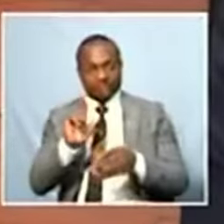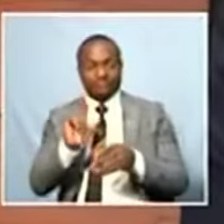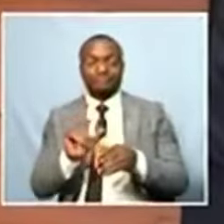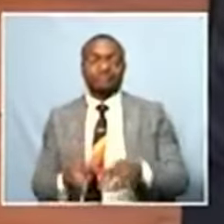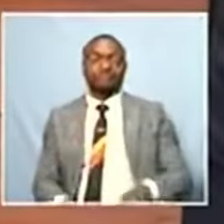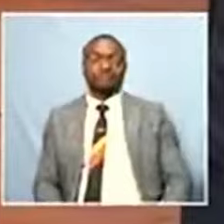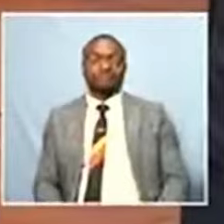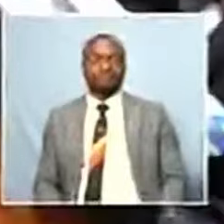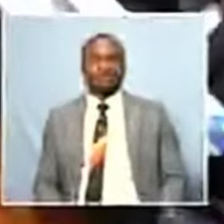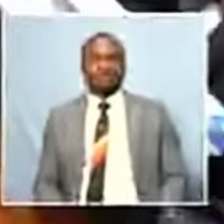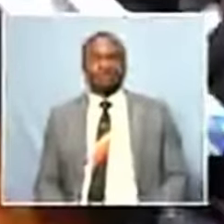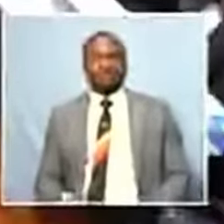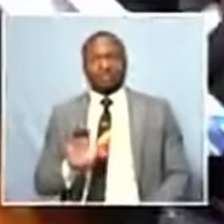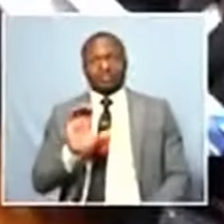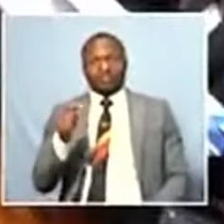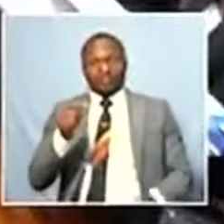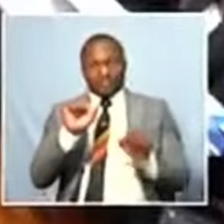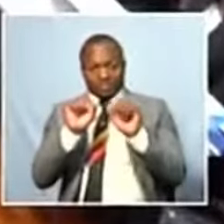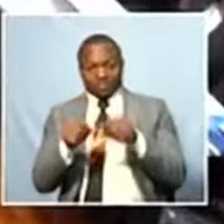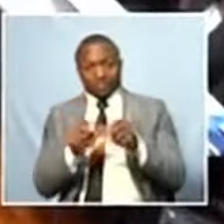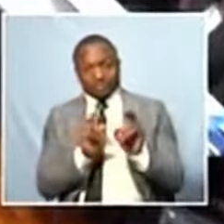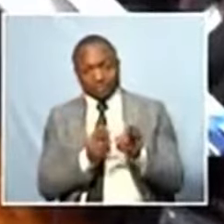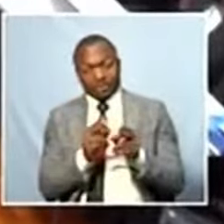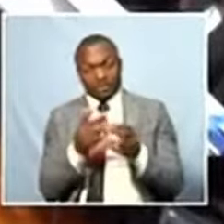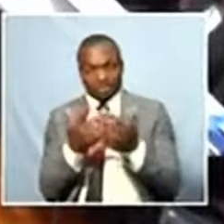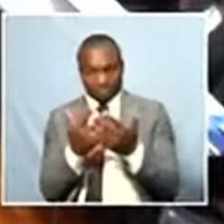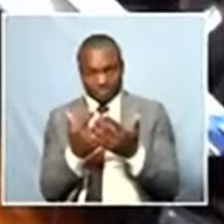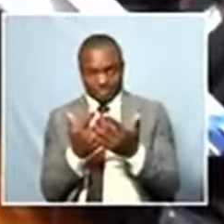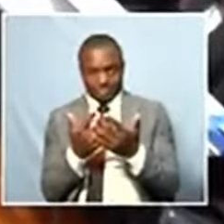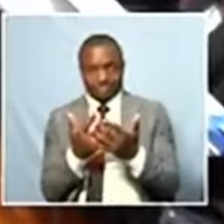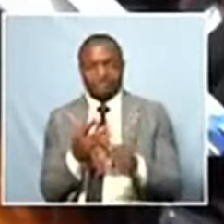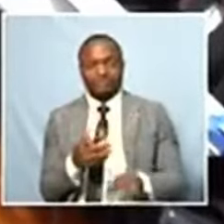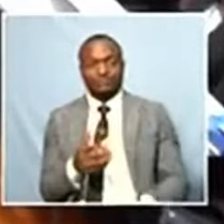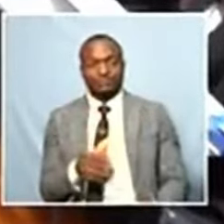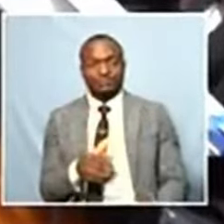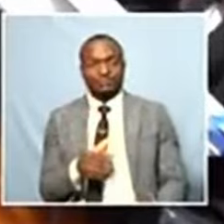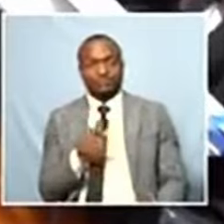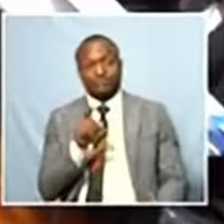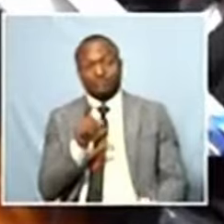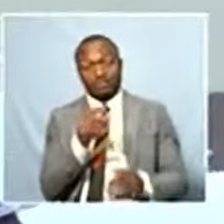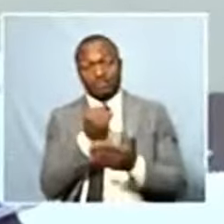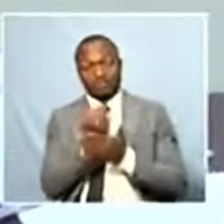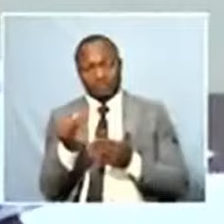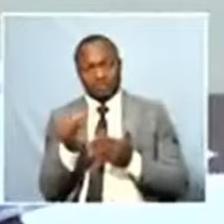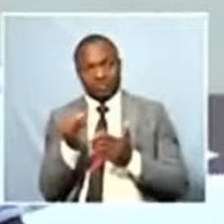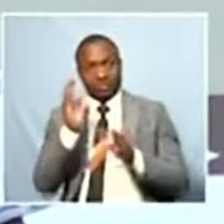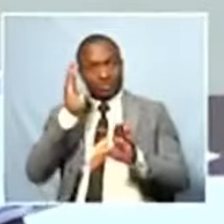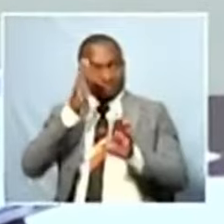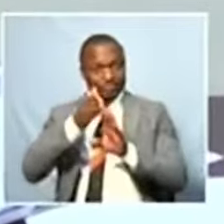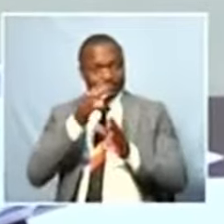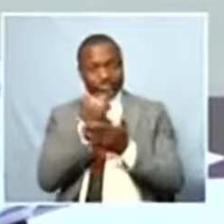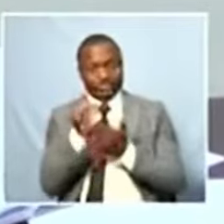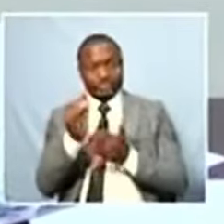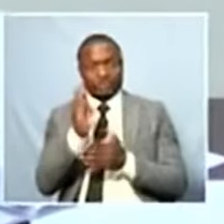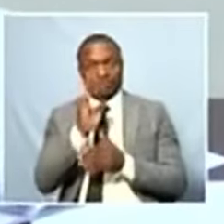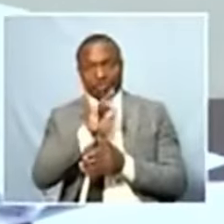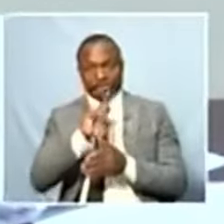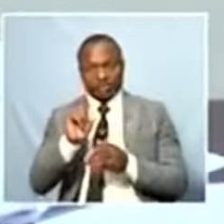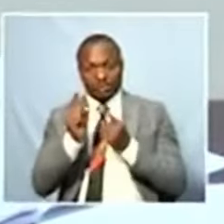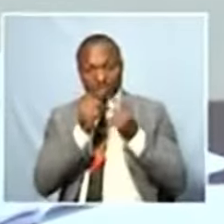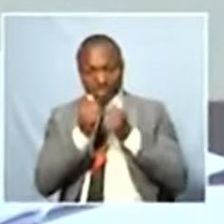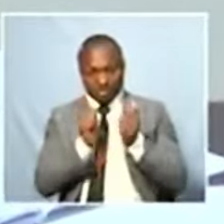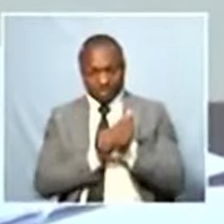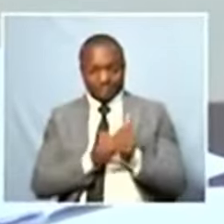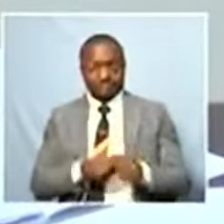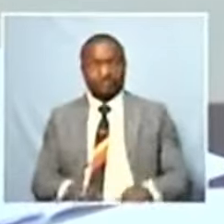Okay. Sid, you can respond to those. What don't Honorable Maybe on that issue, can just take us to the specific item on the bill you're referring to on